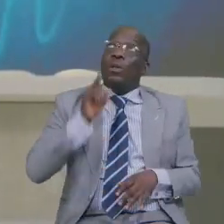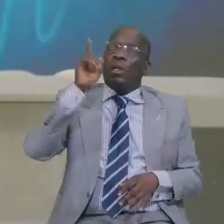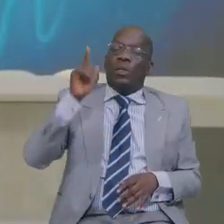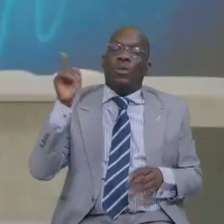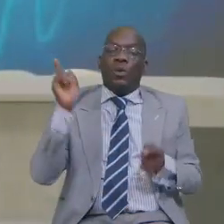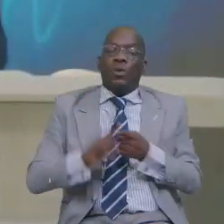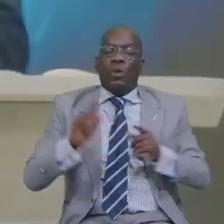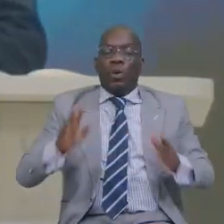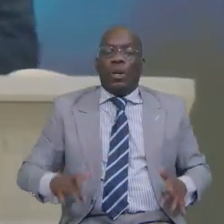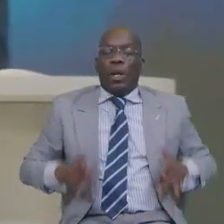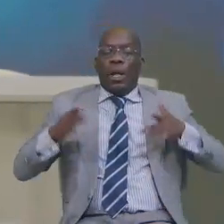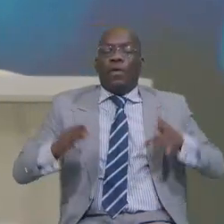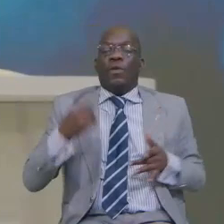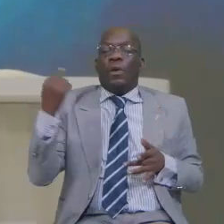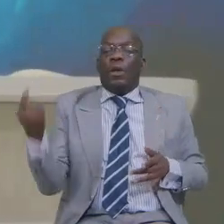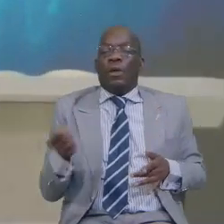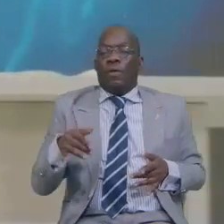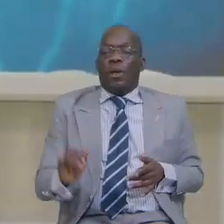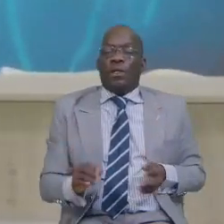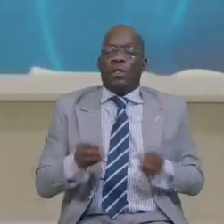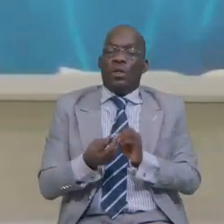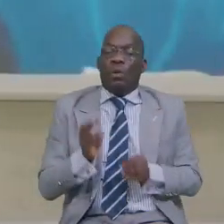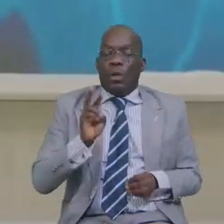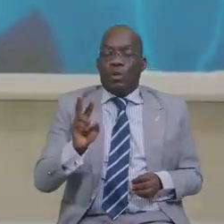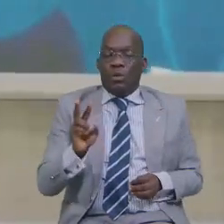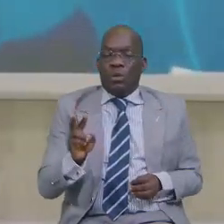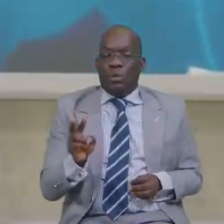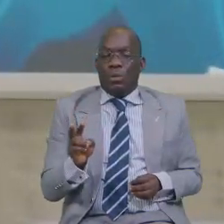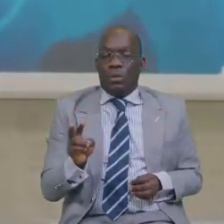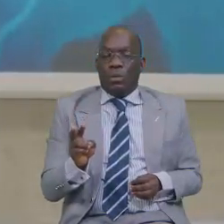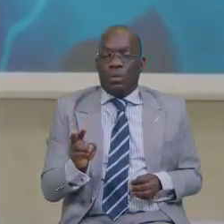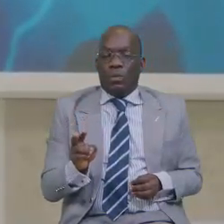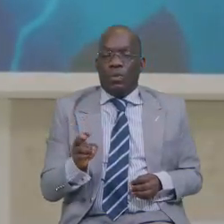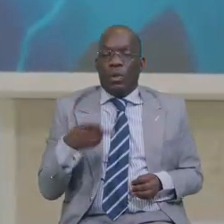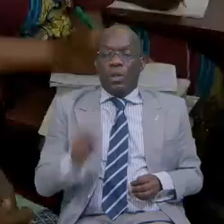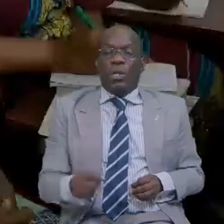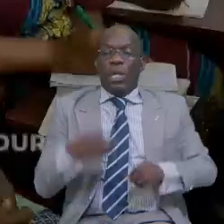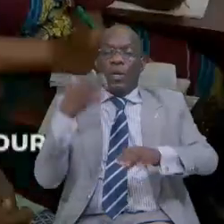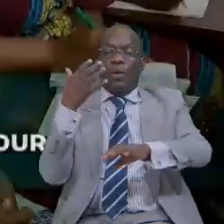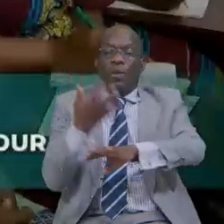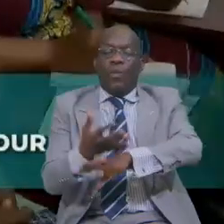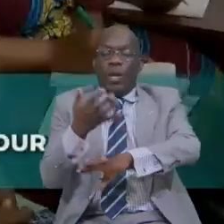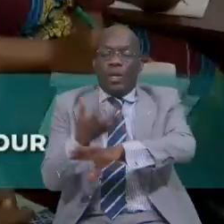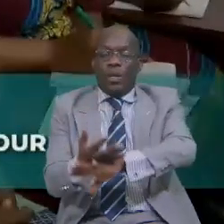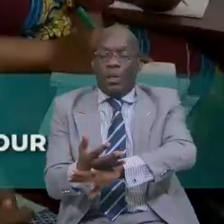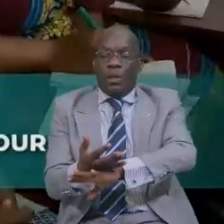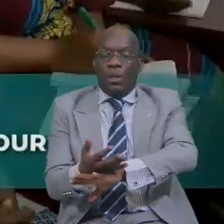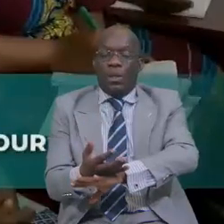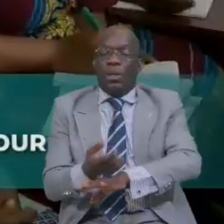We're looking at number two here. Number two, it's a compelling commission to